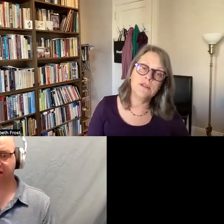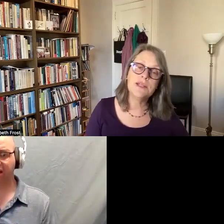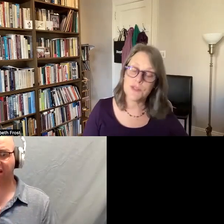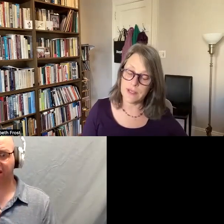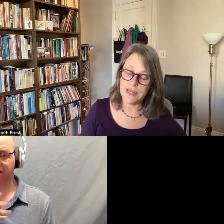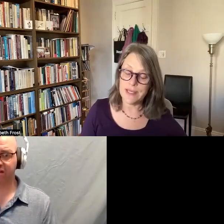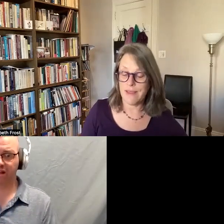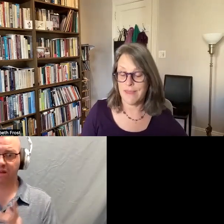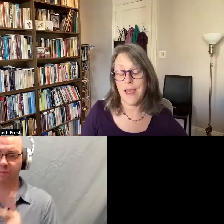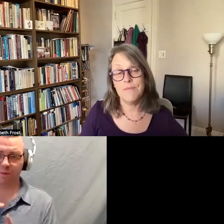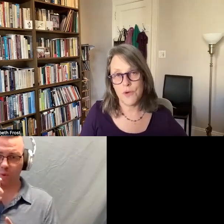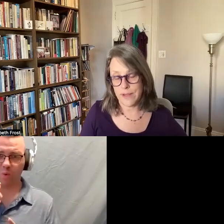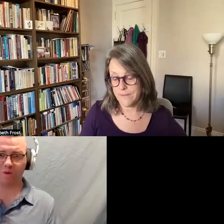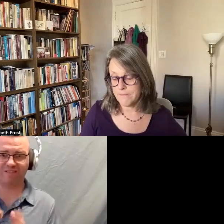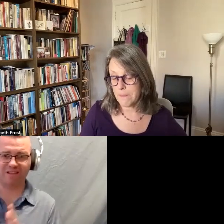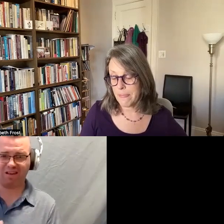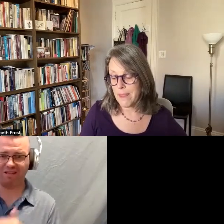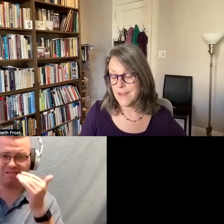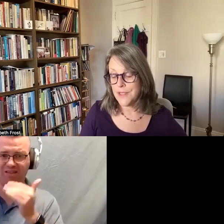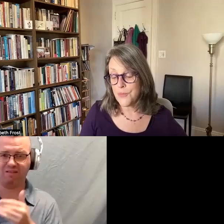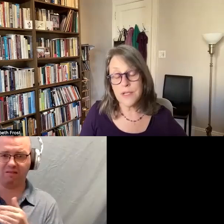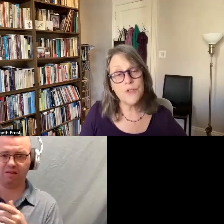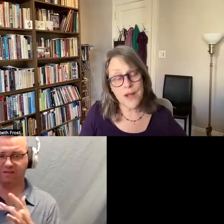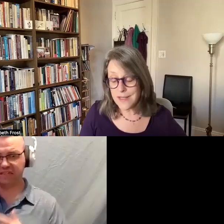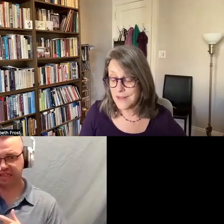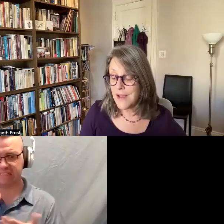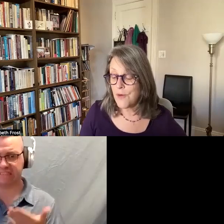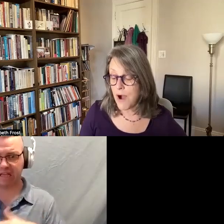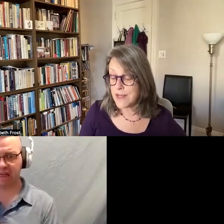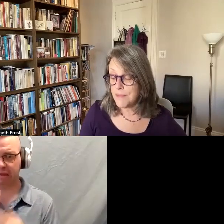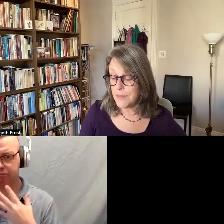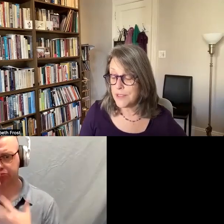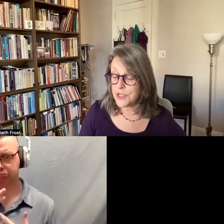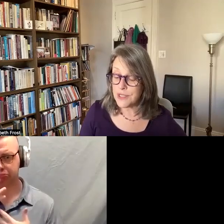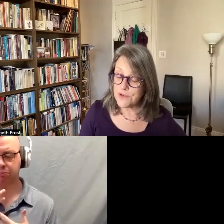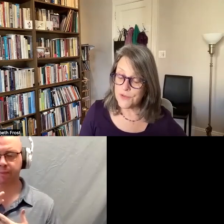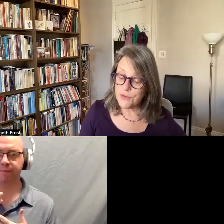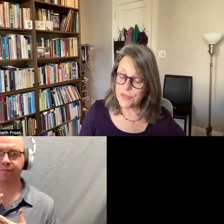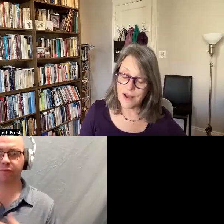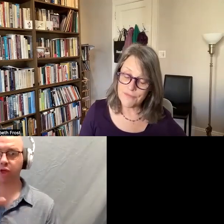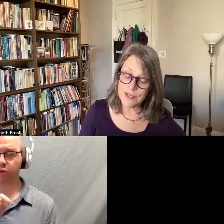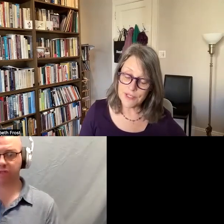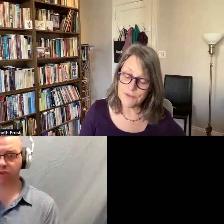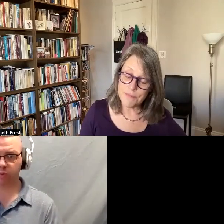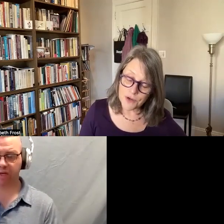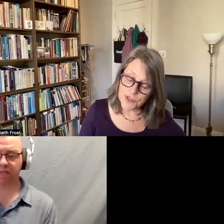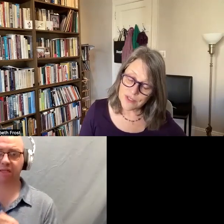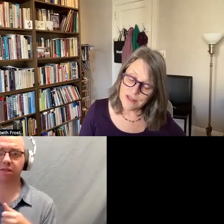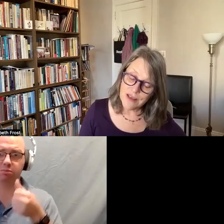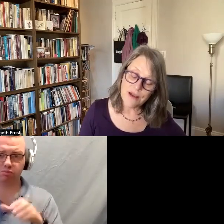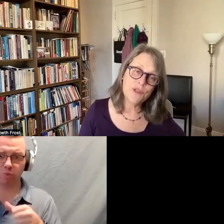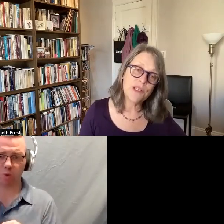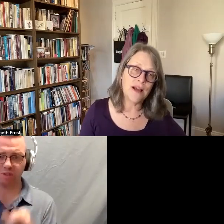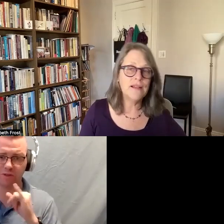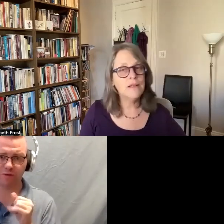levels of illness, death, and mourning. In 2020, Watney published an interview with the Huffington